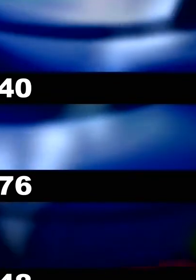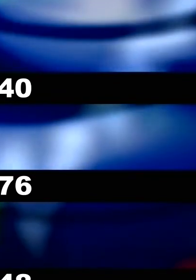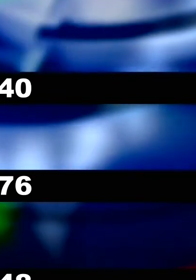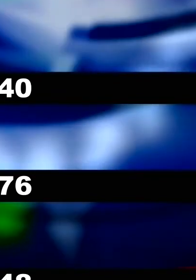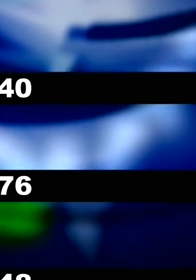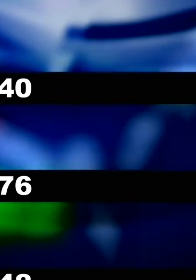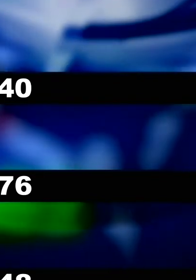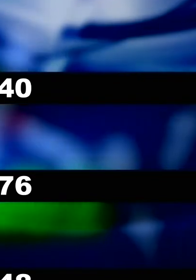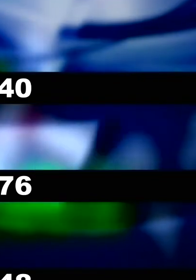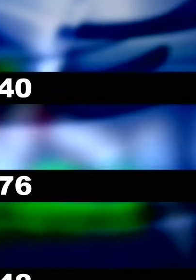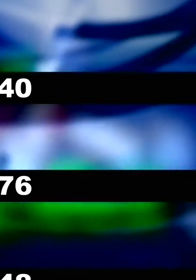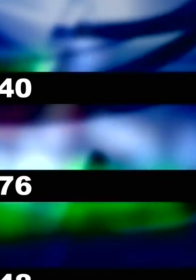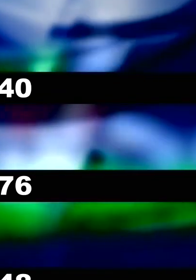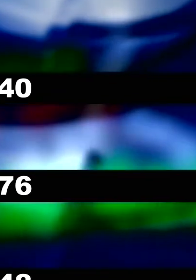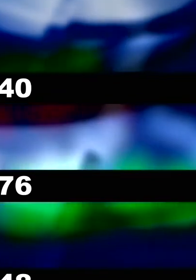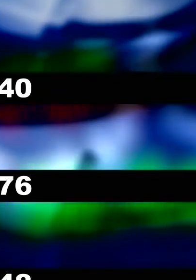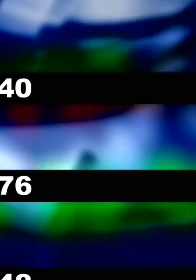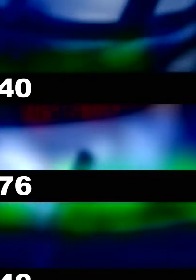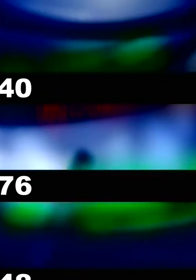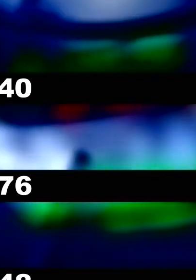the volume leader with